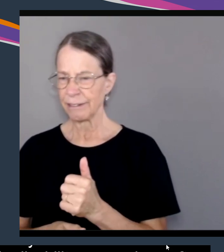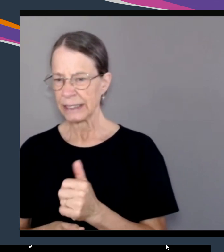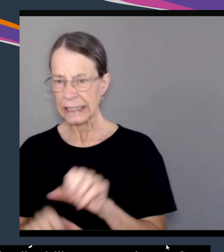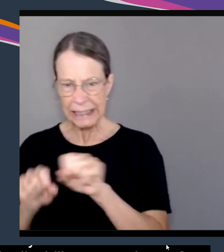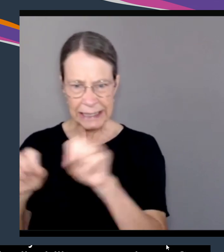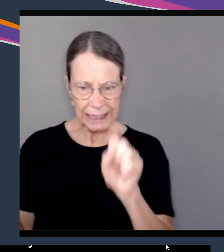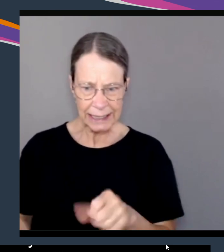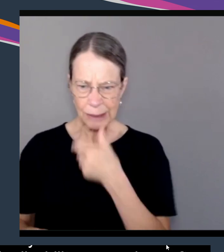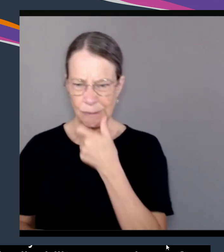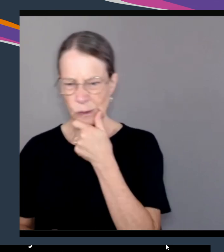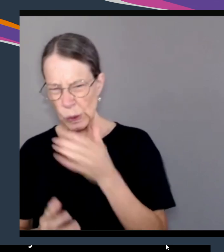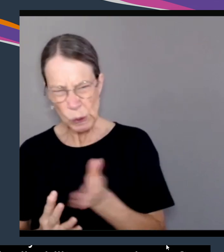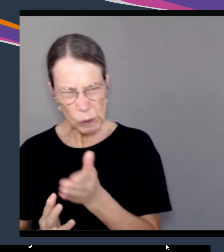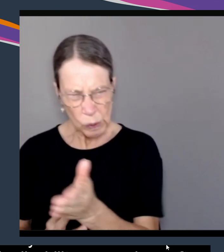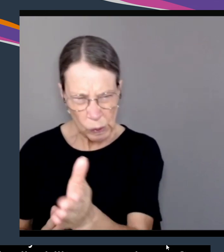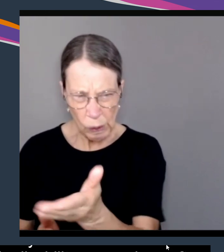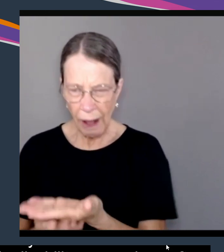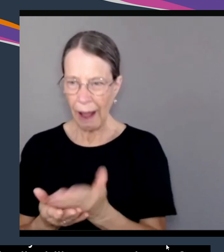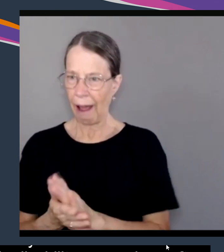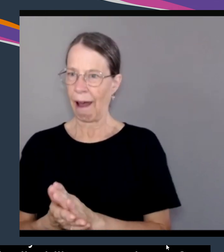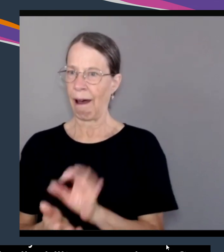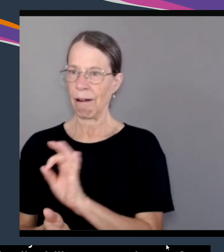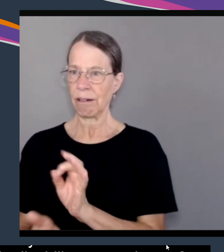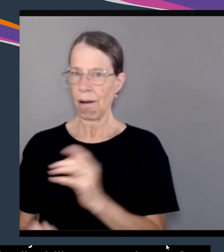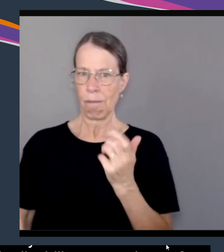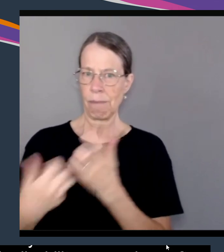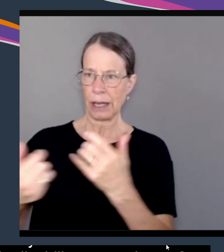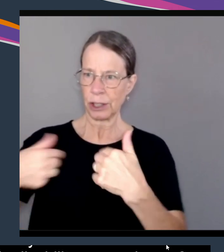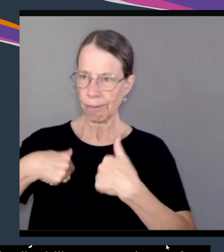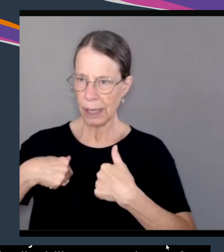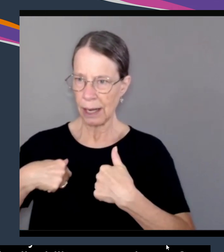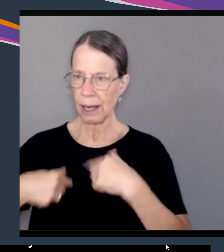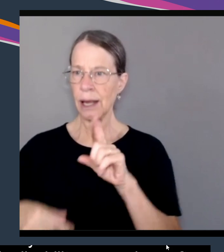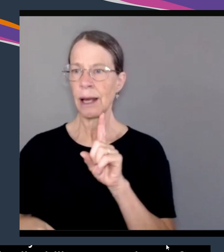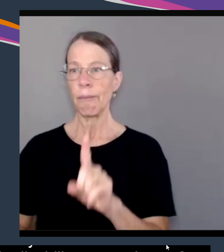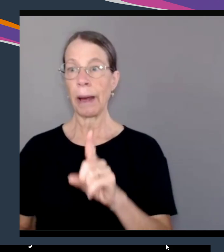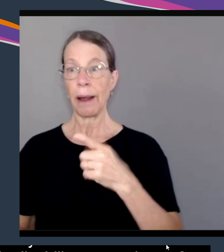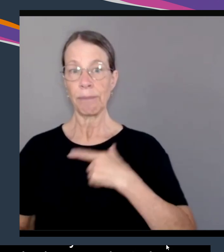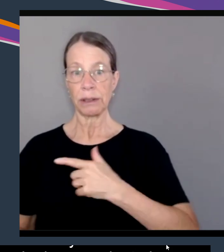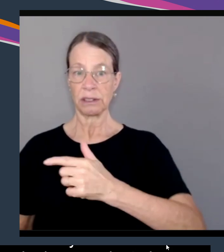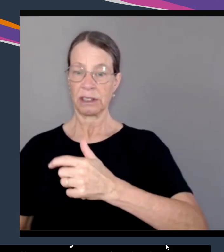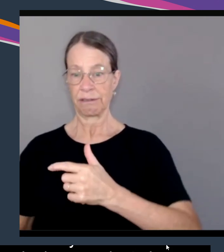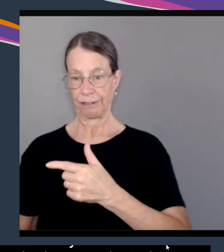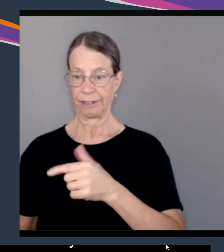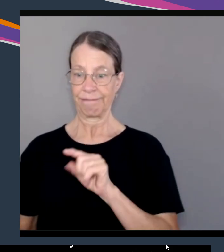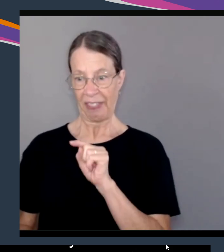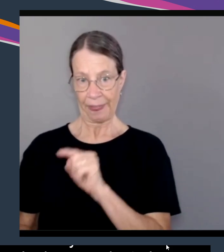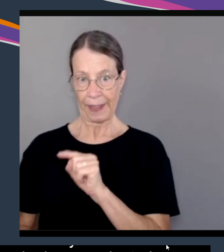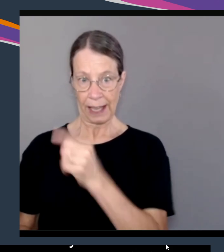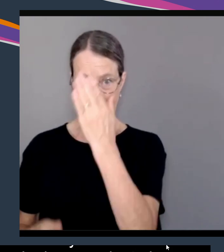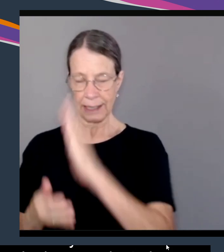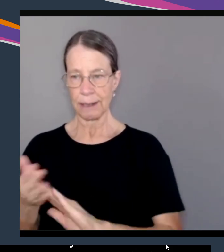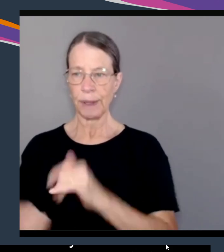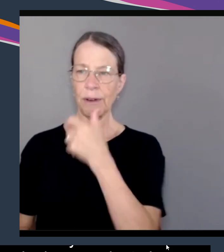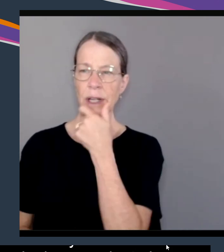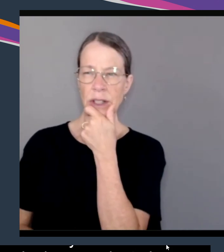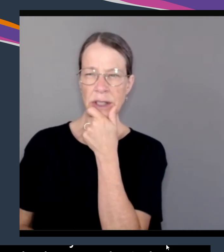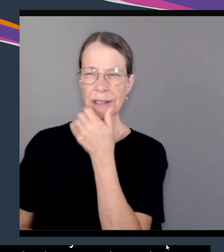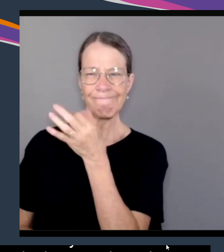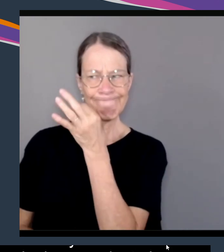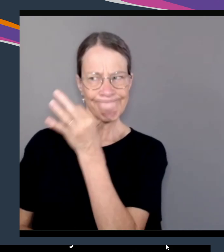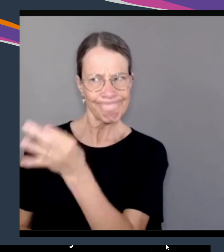them, who were prompted by their experience to ask questions that others had